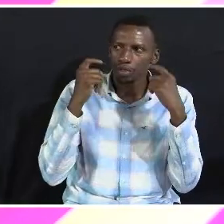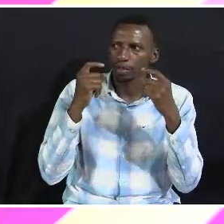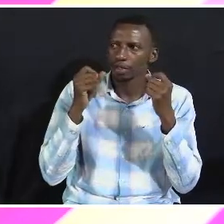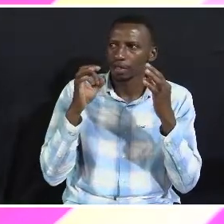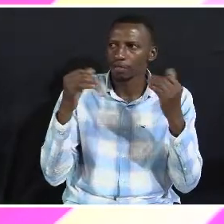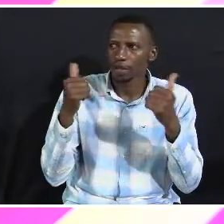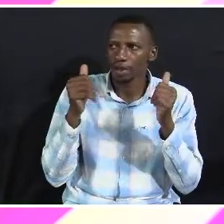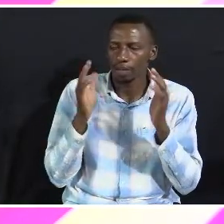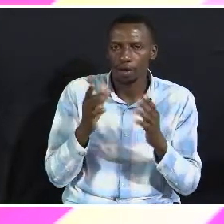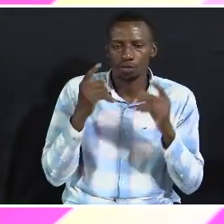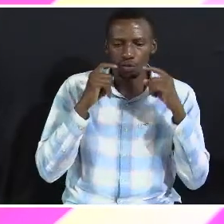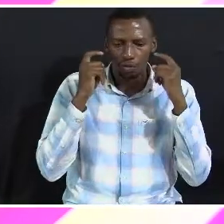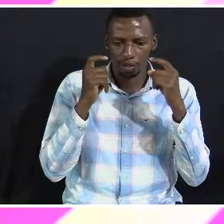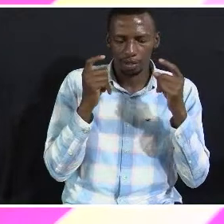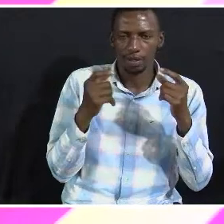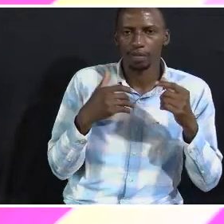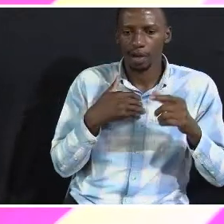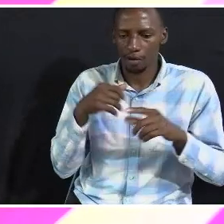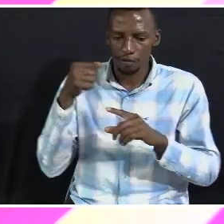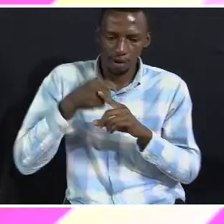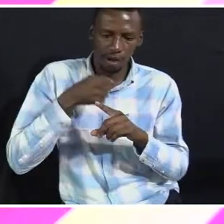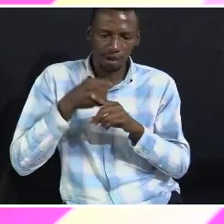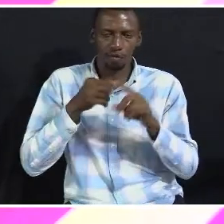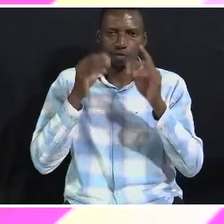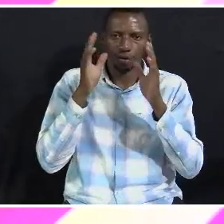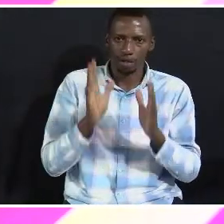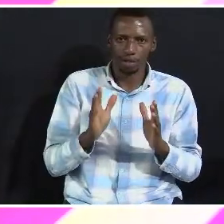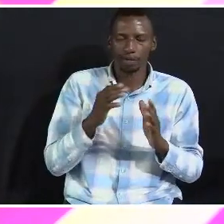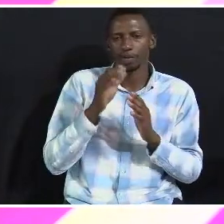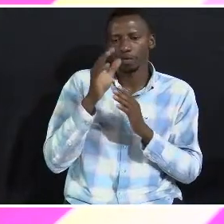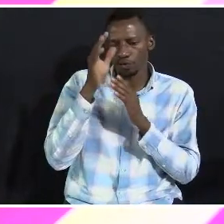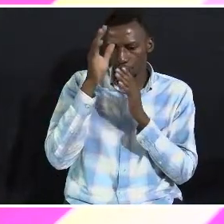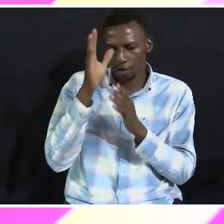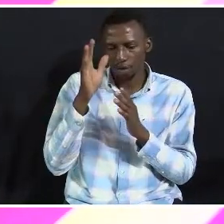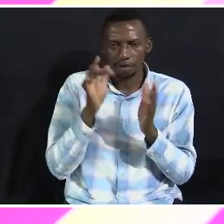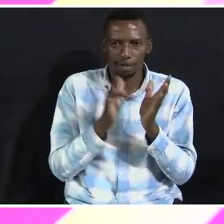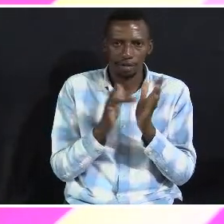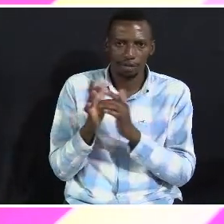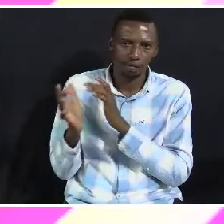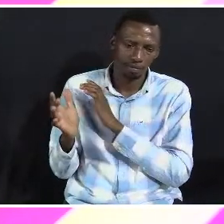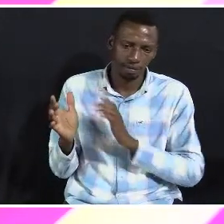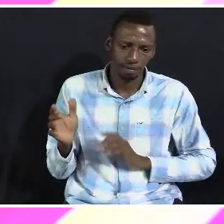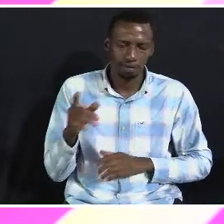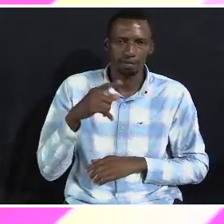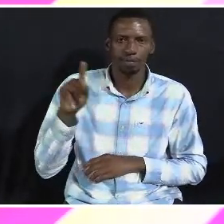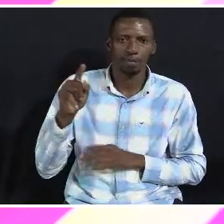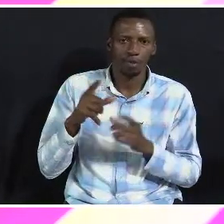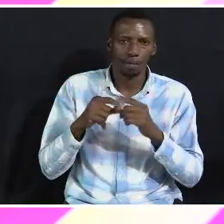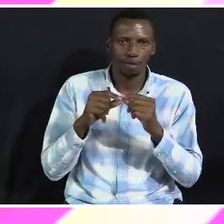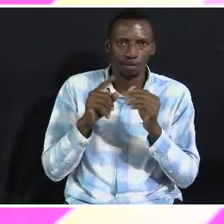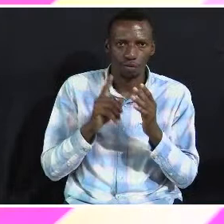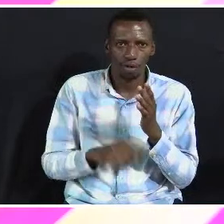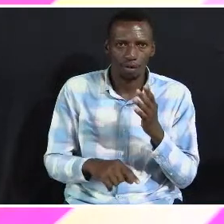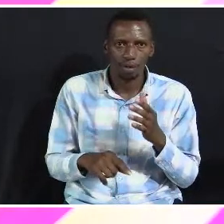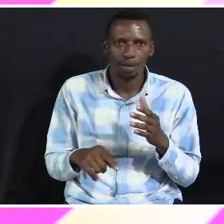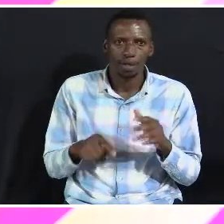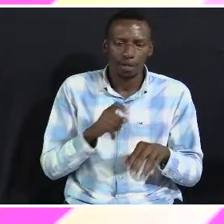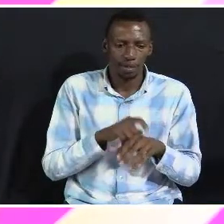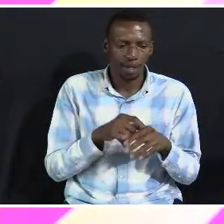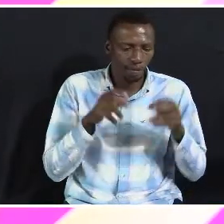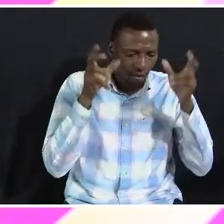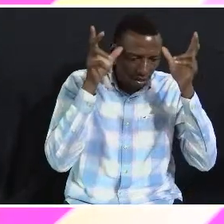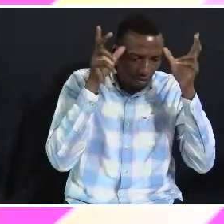have an advocate with the Father, Jesus Christ the righteous. What this message to us is, people of God, when Satan accuses